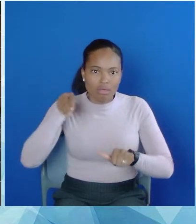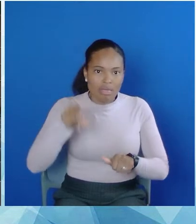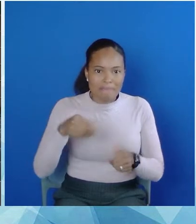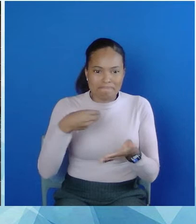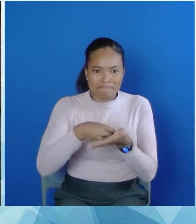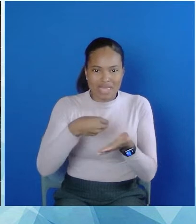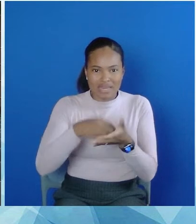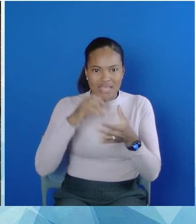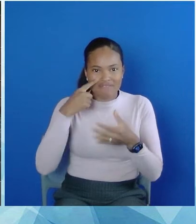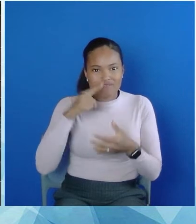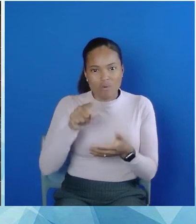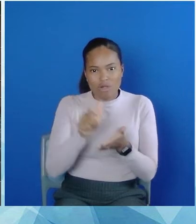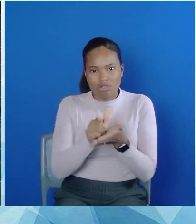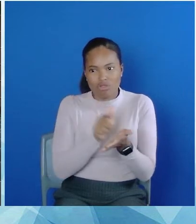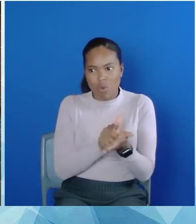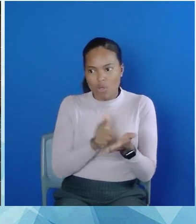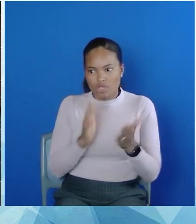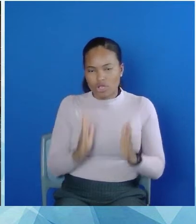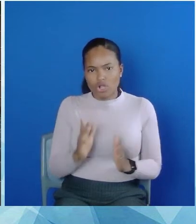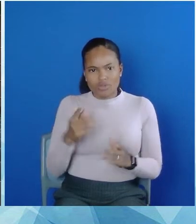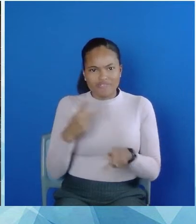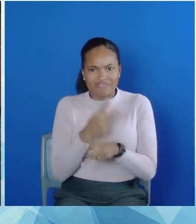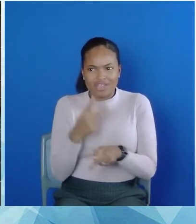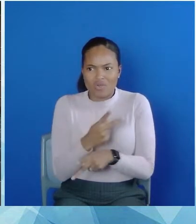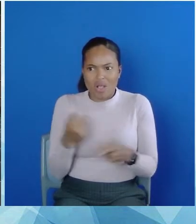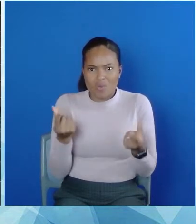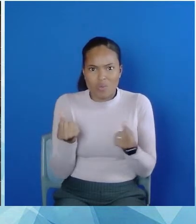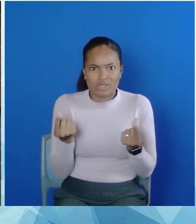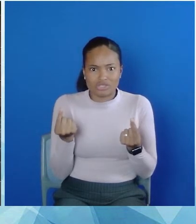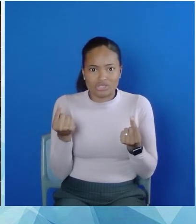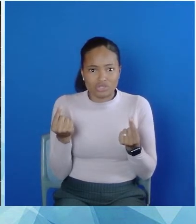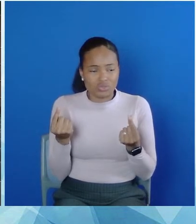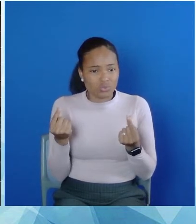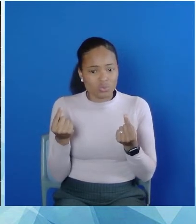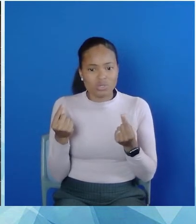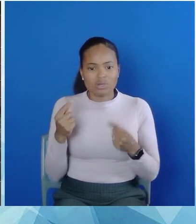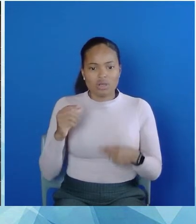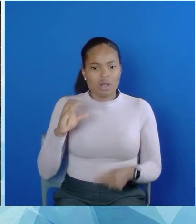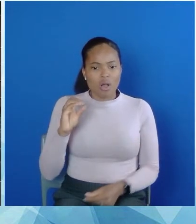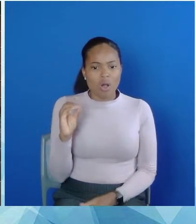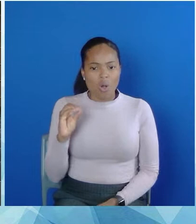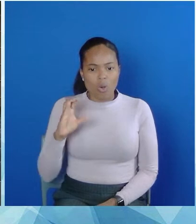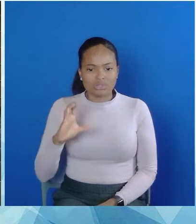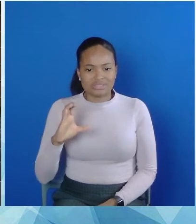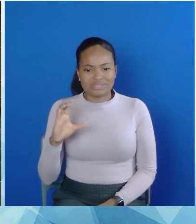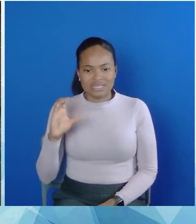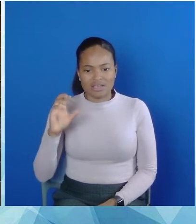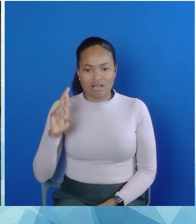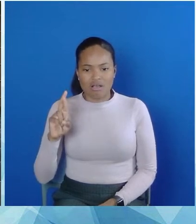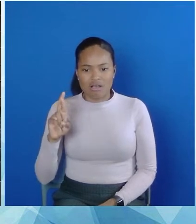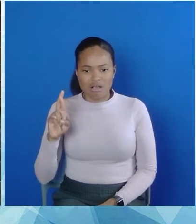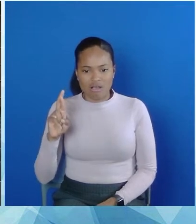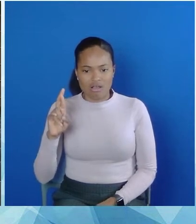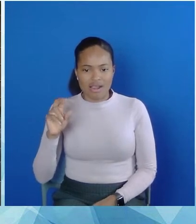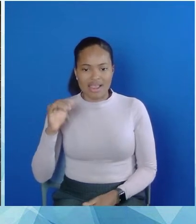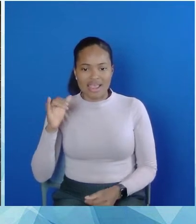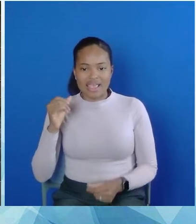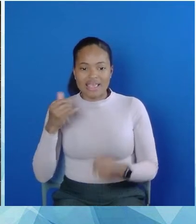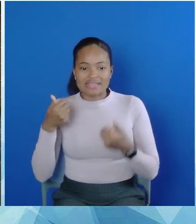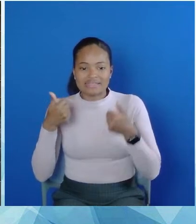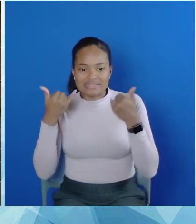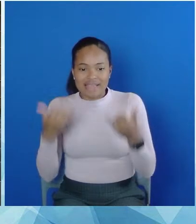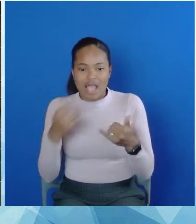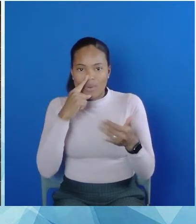directions to go. OCR is now investigating this school because we were able to find that as a contact option